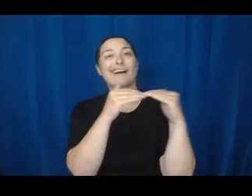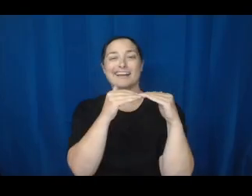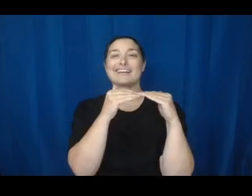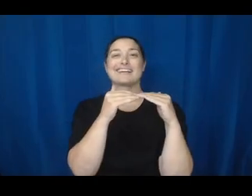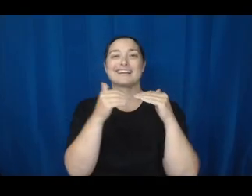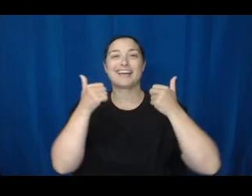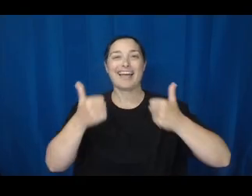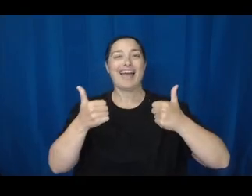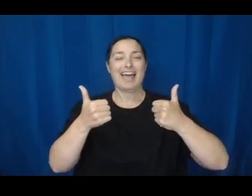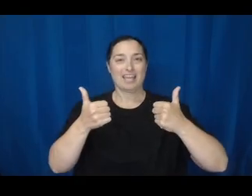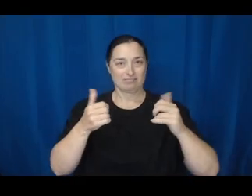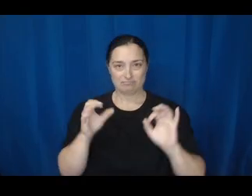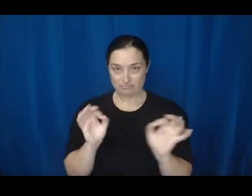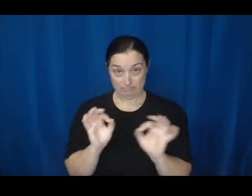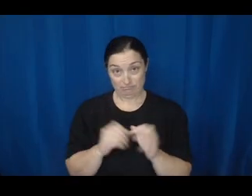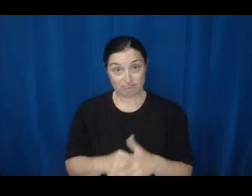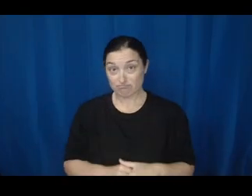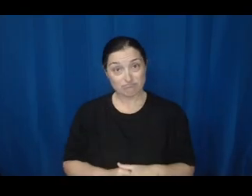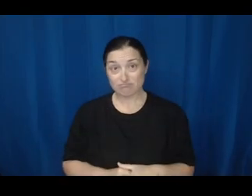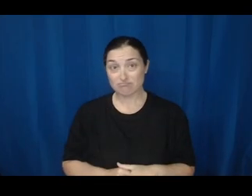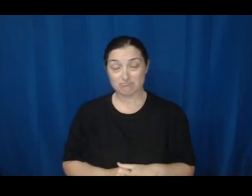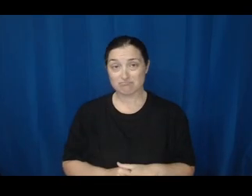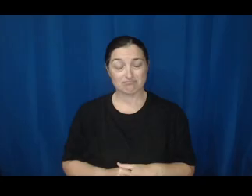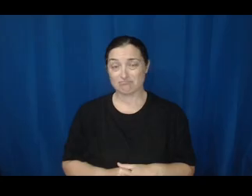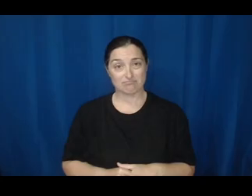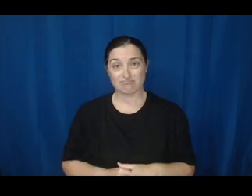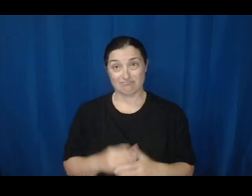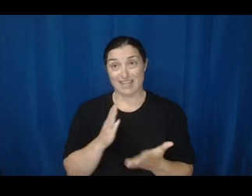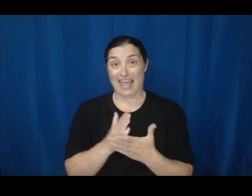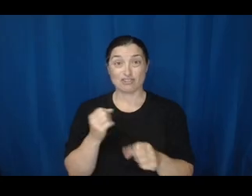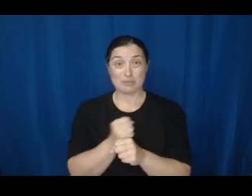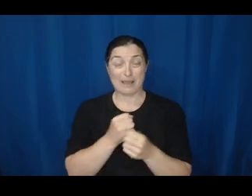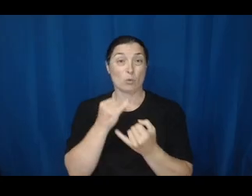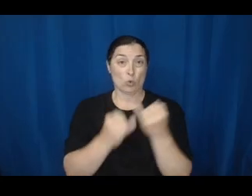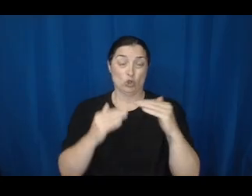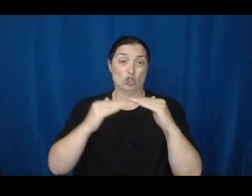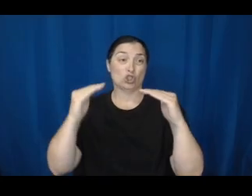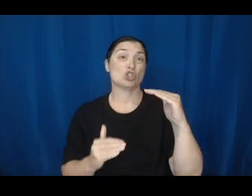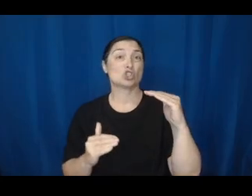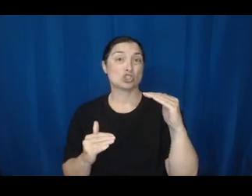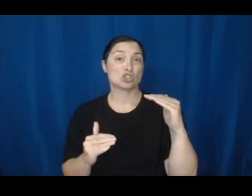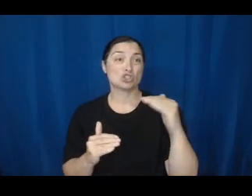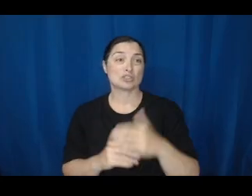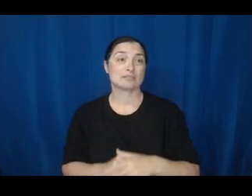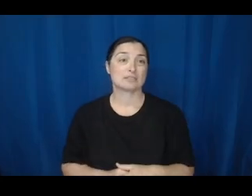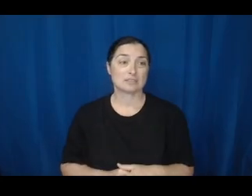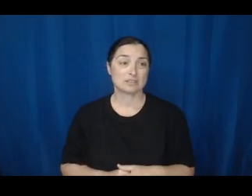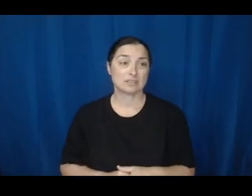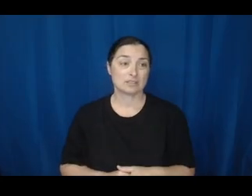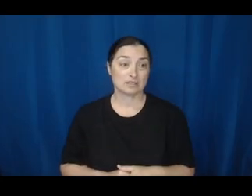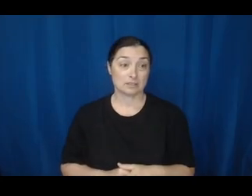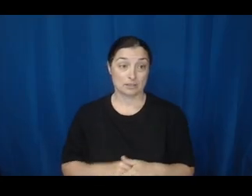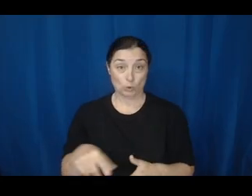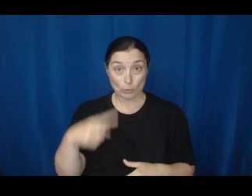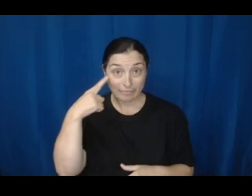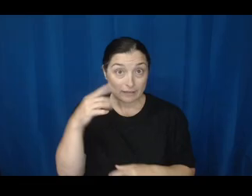equal for these kids, it's making it more unequal. Okay, and if there's anybody here who thinks that this doesn't apply